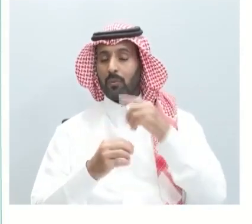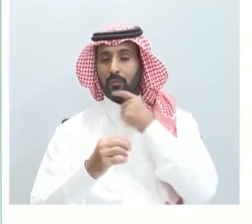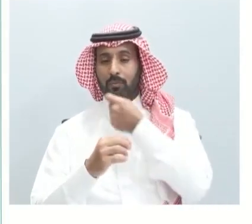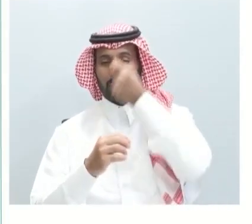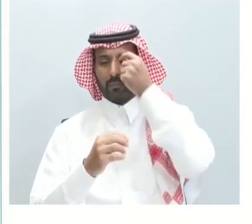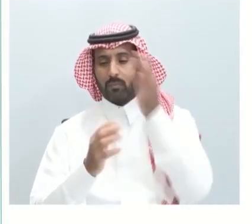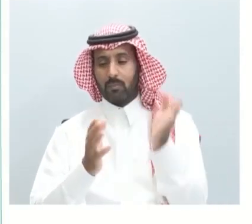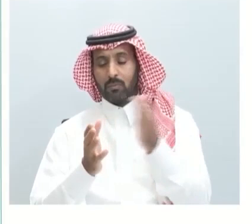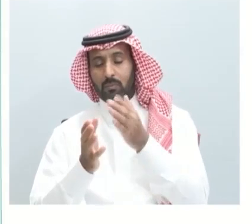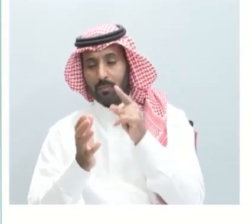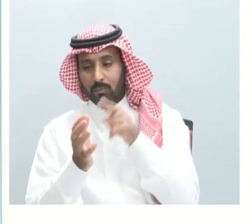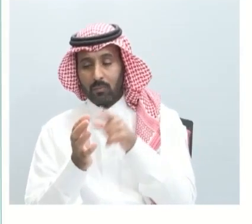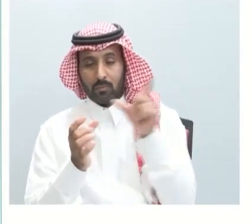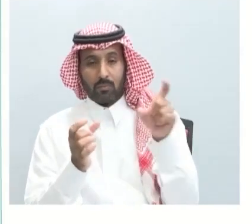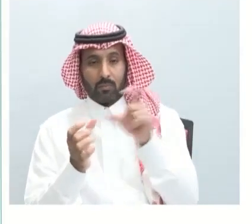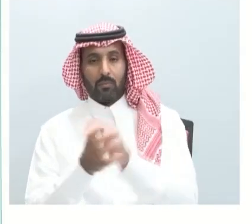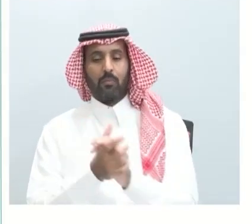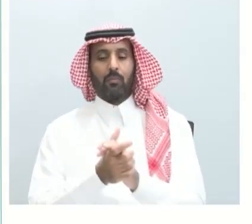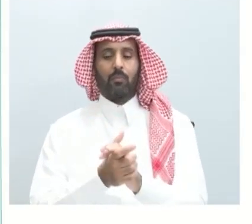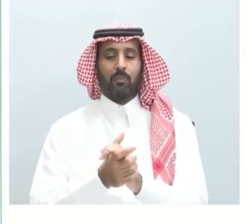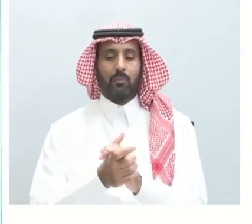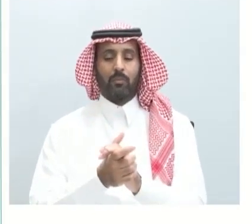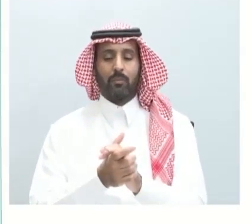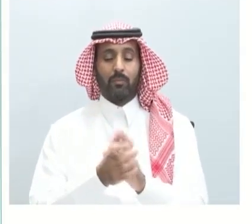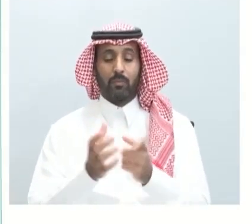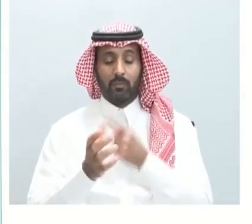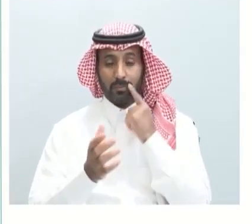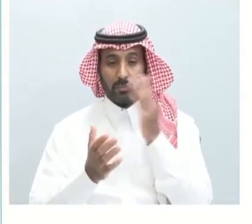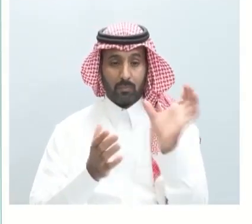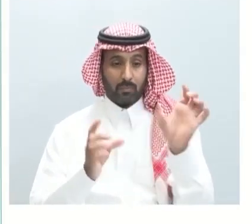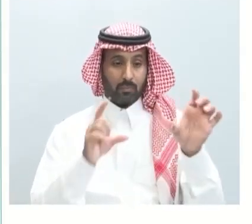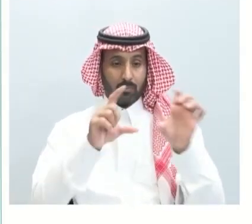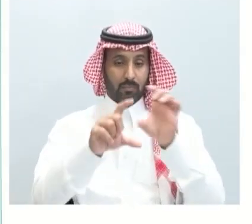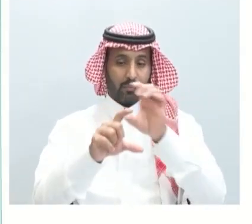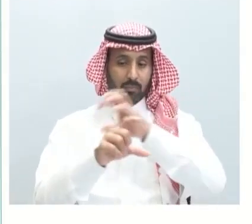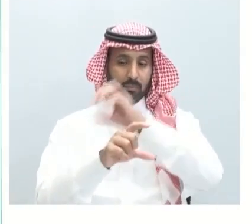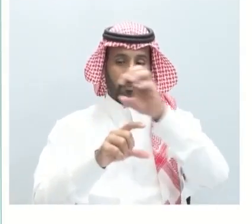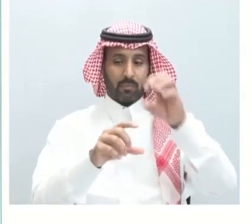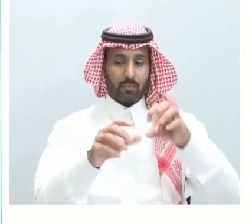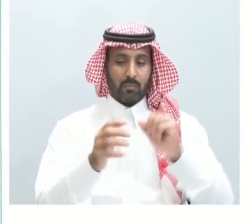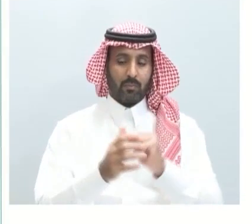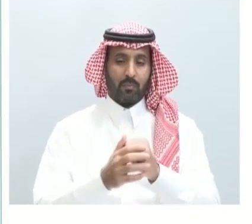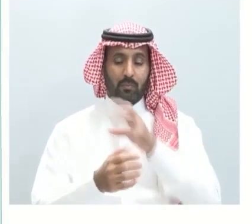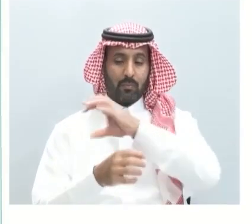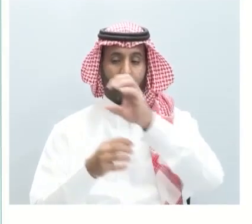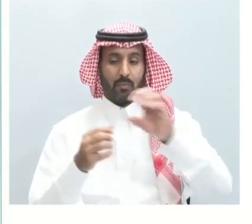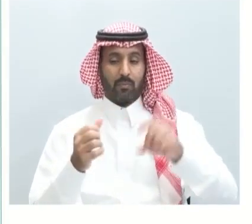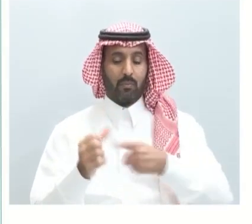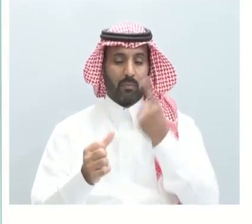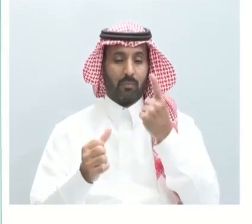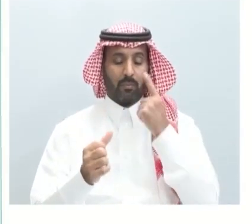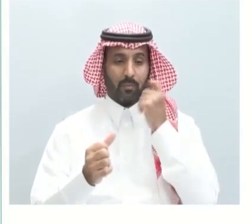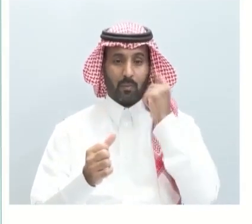adjectives go in a certain order. The order is determined by category. So these are the categories here. The first one